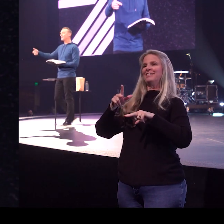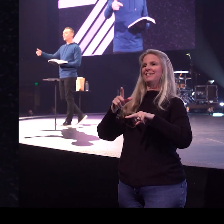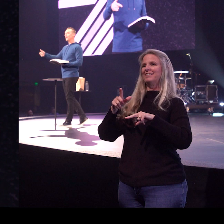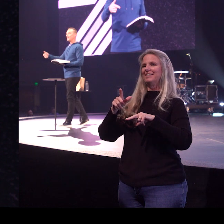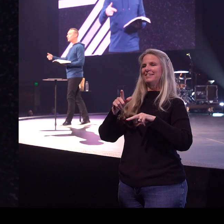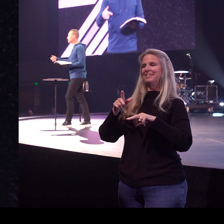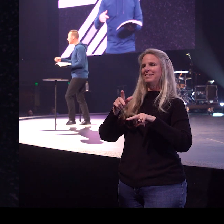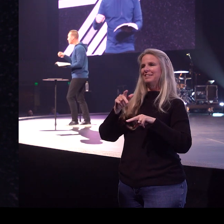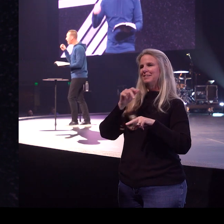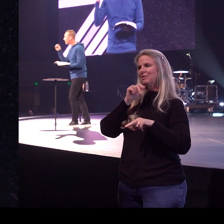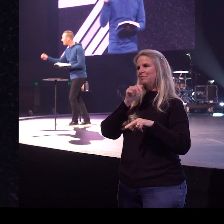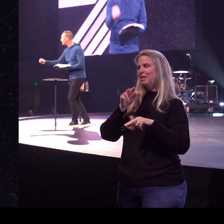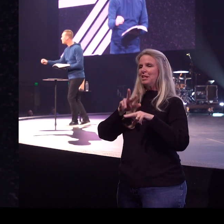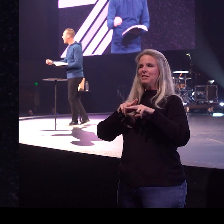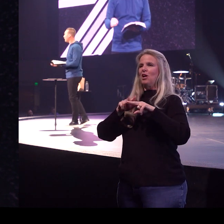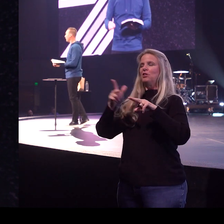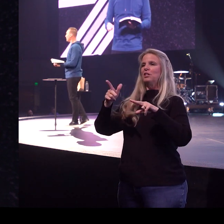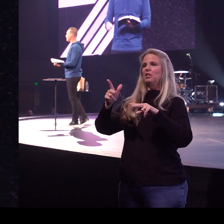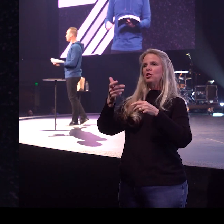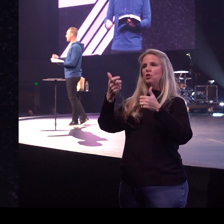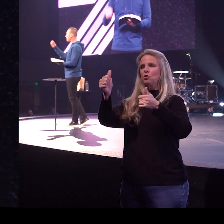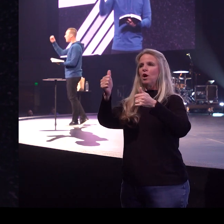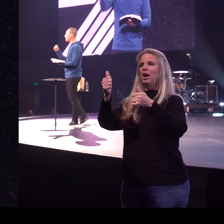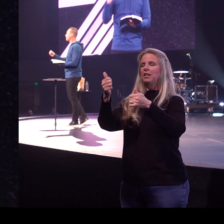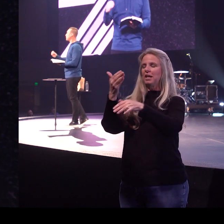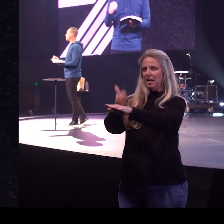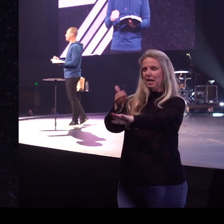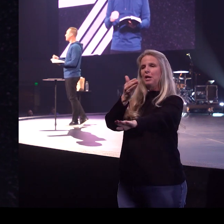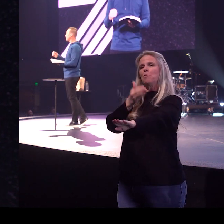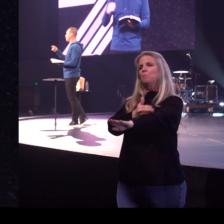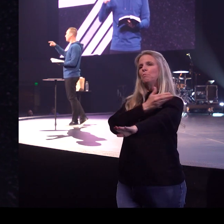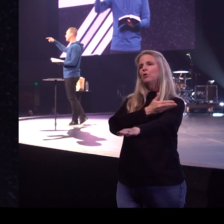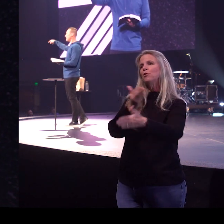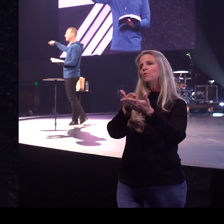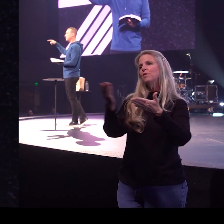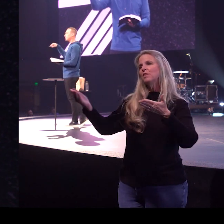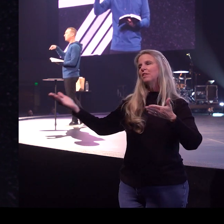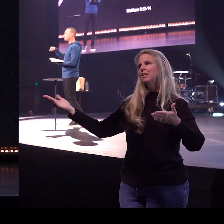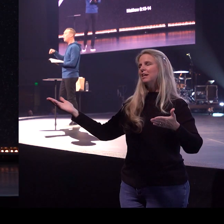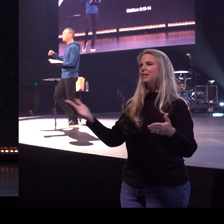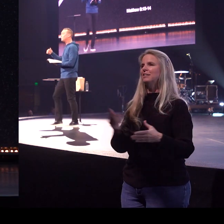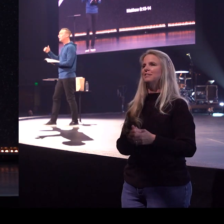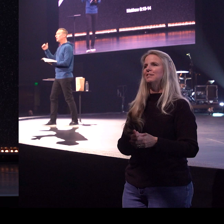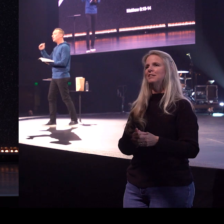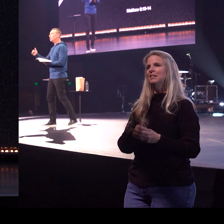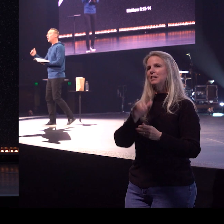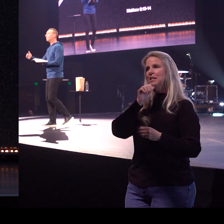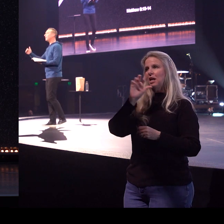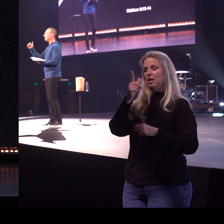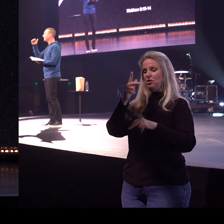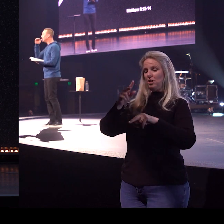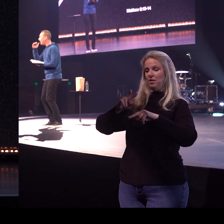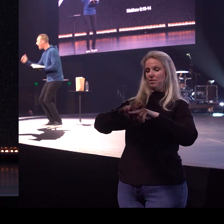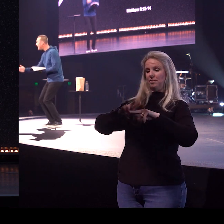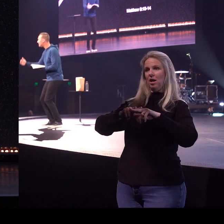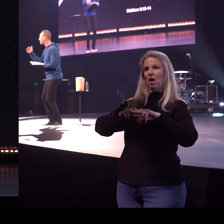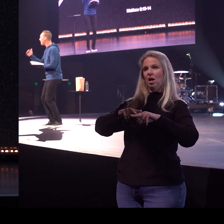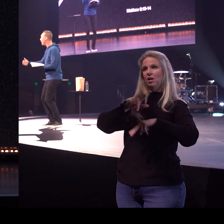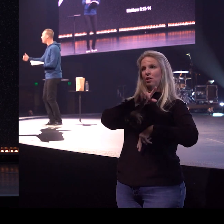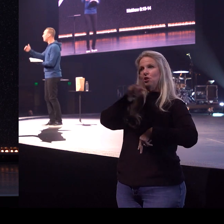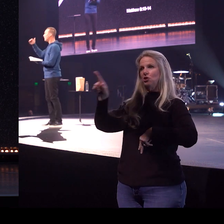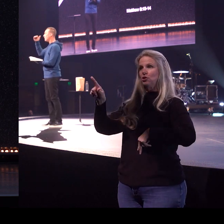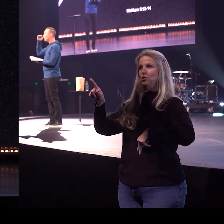okay? You should be designed to make things better. The very next verse, Jesus says, you weren't designed to just be salt. You are the